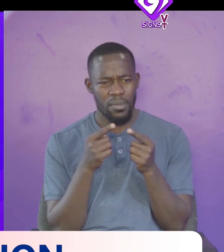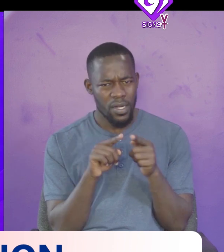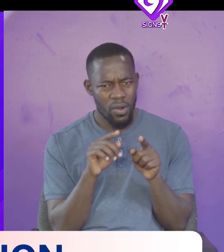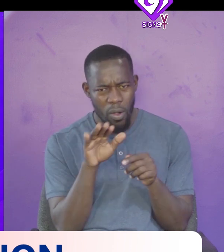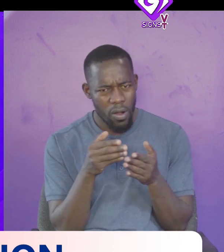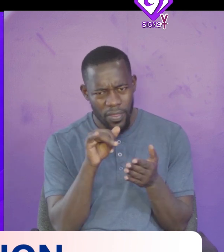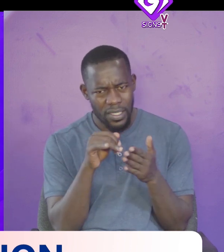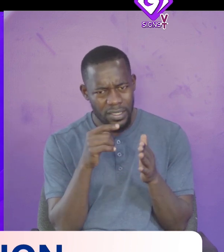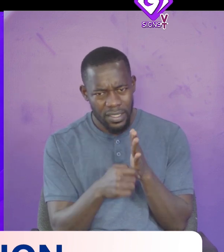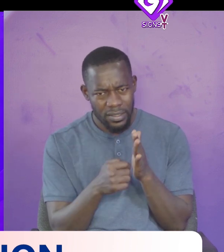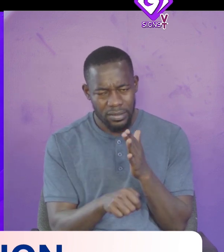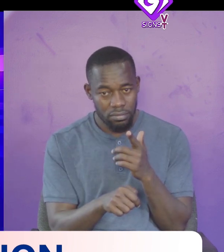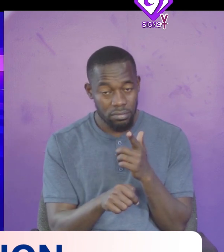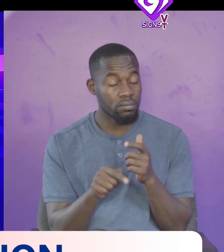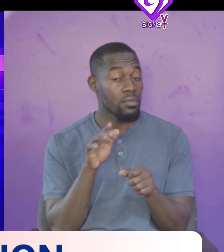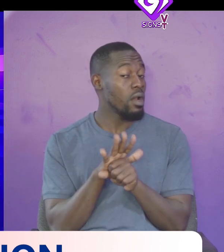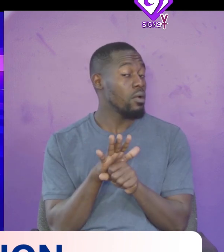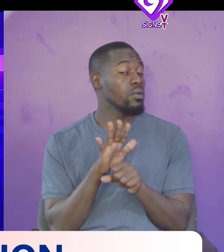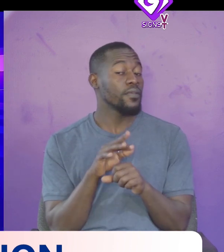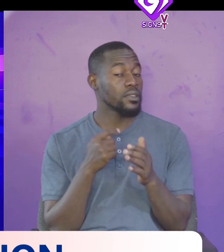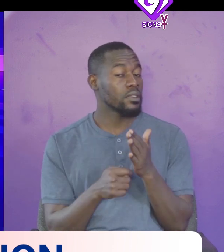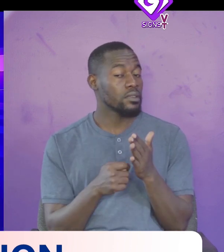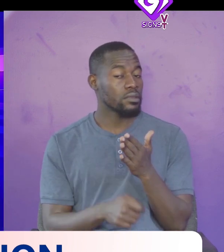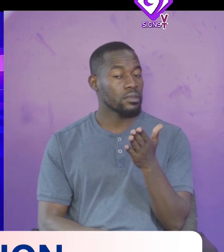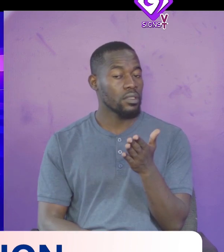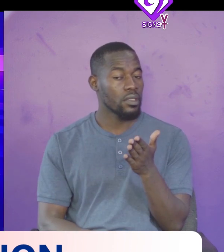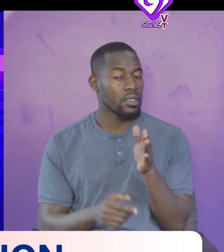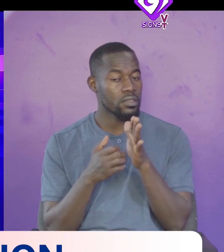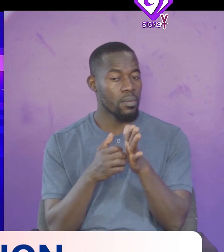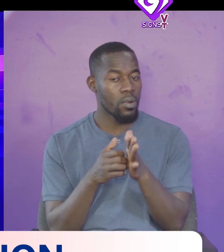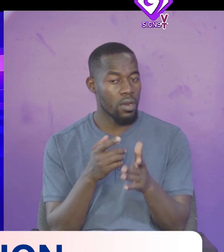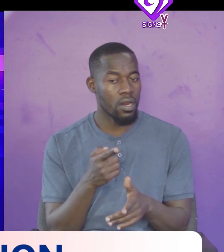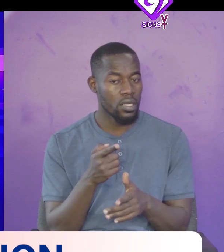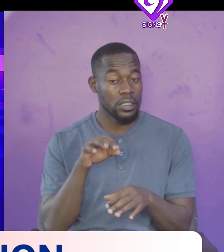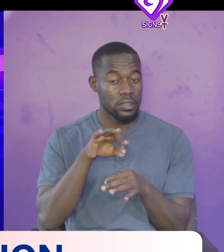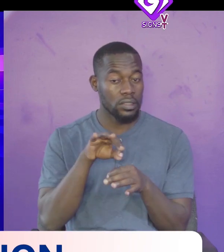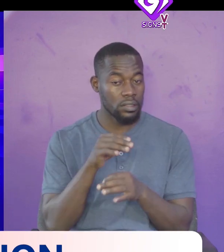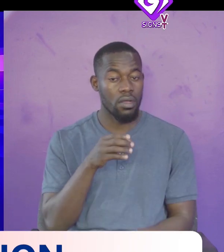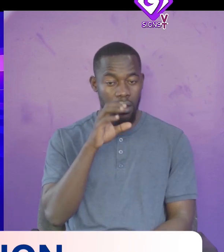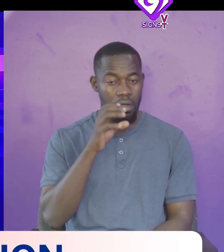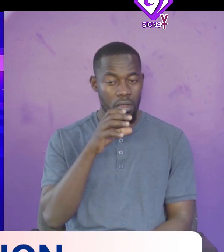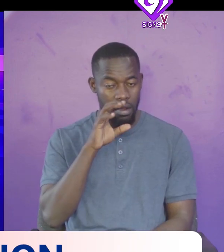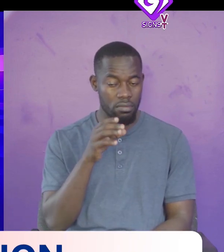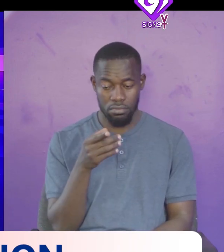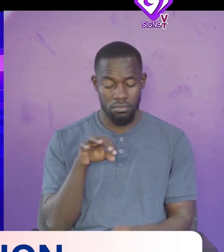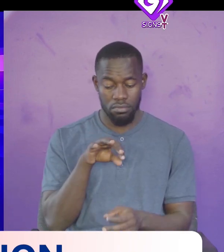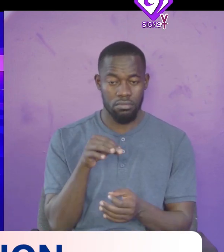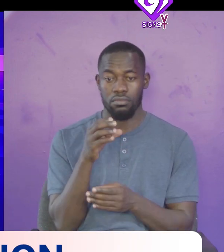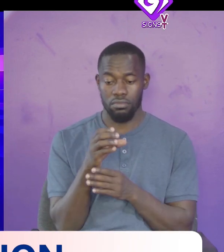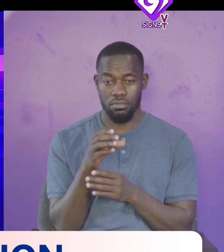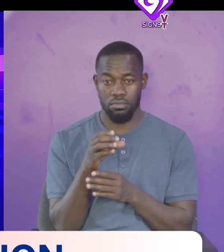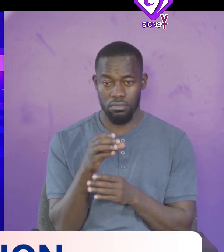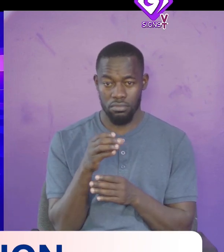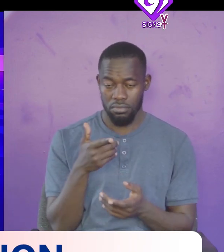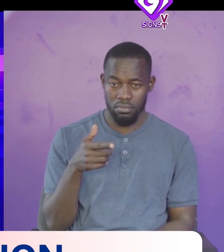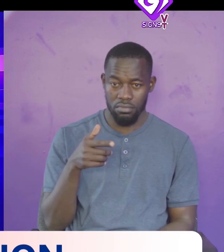There's a lot of taxation in everything. Okay. And I'll give you an example, Jonah. You take a cup of tea. Right. You will find tea leaves